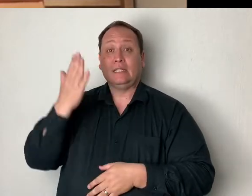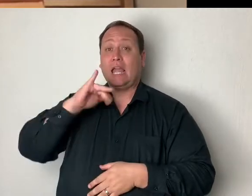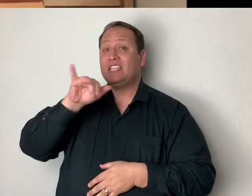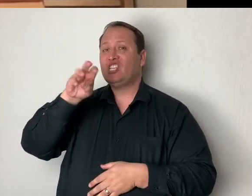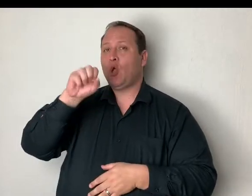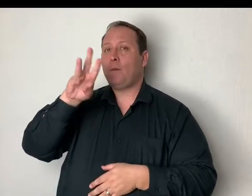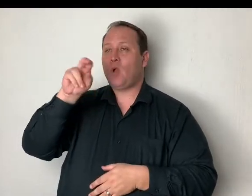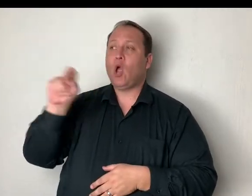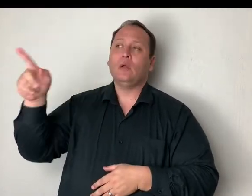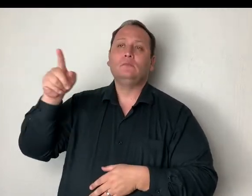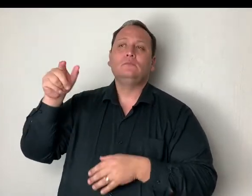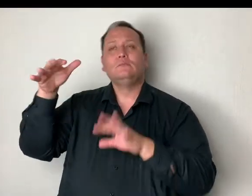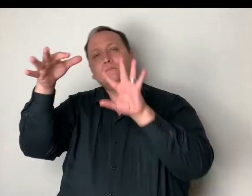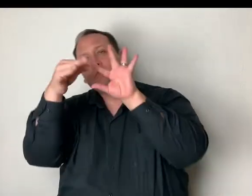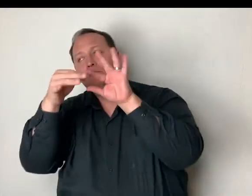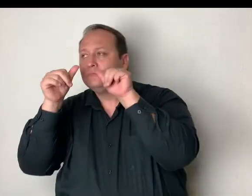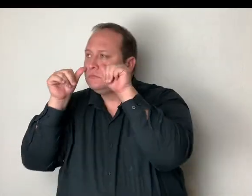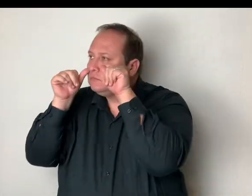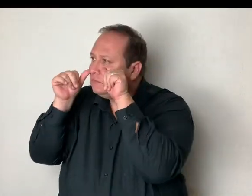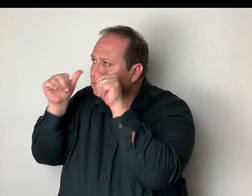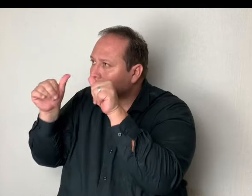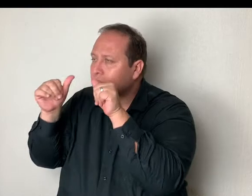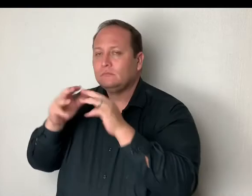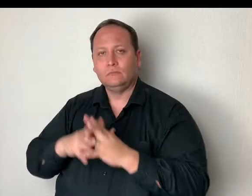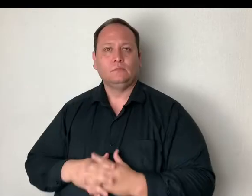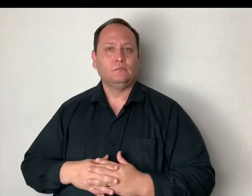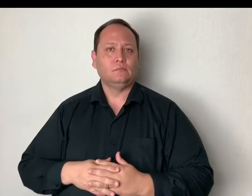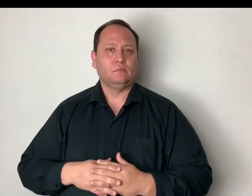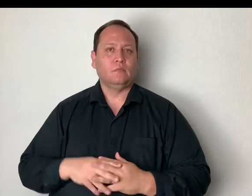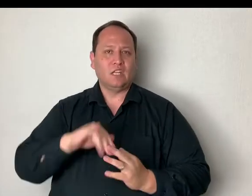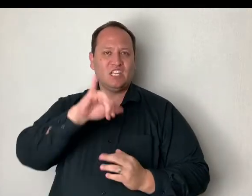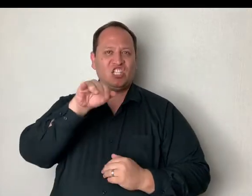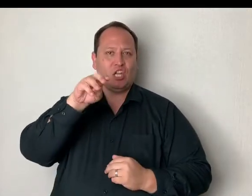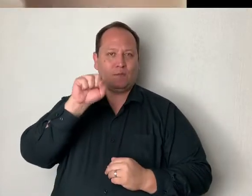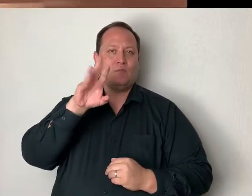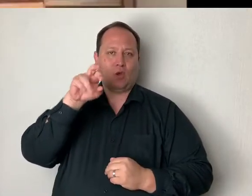escuchar de James Brown.